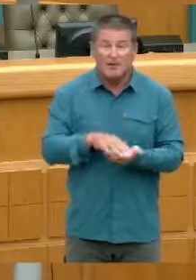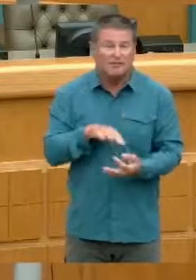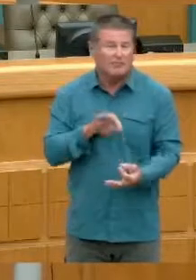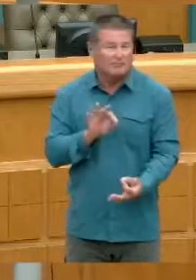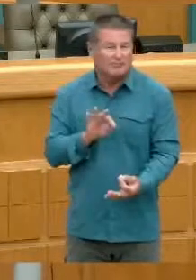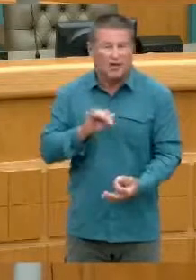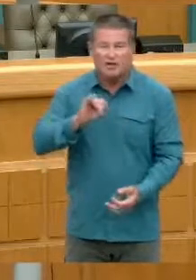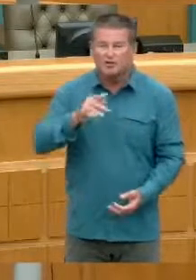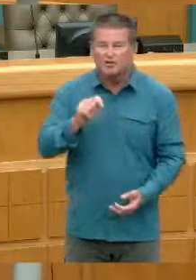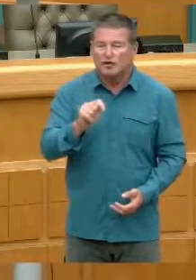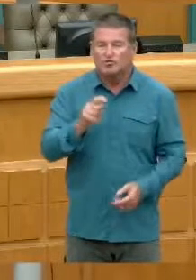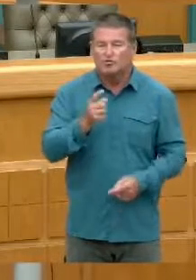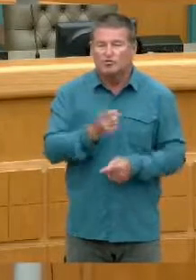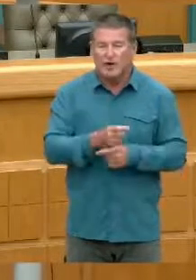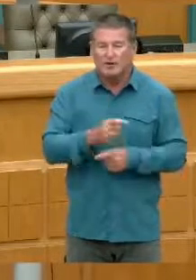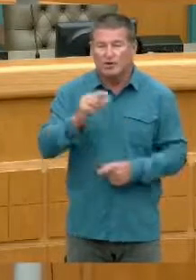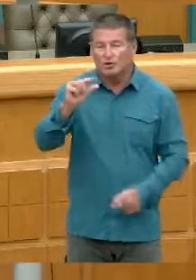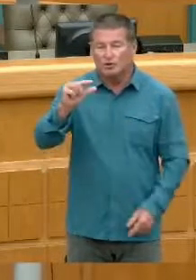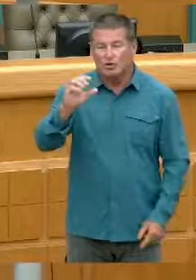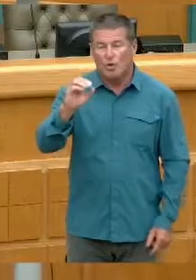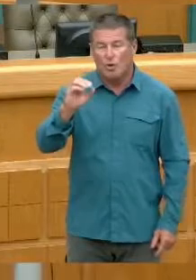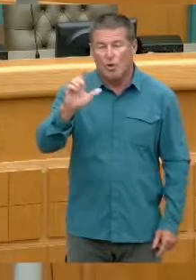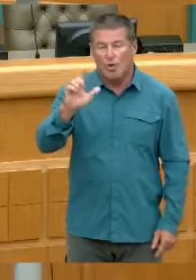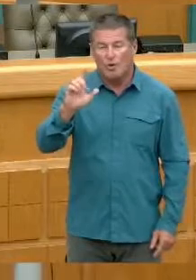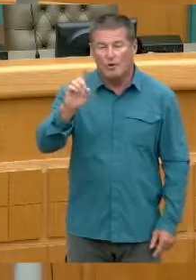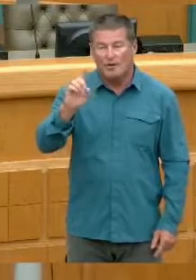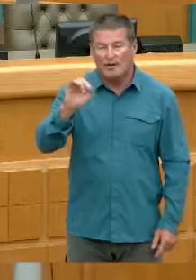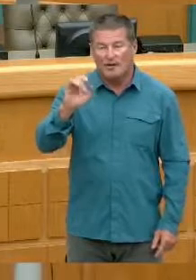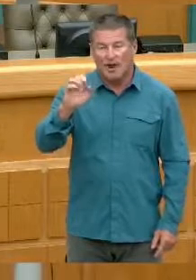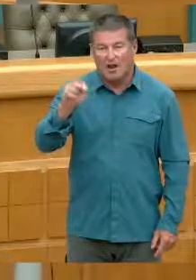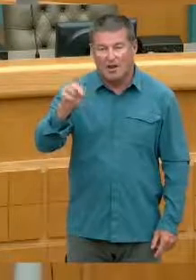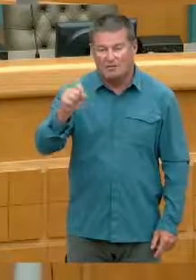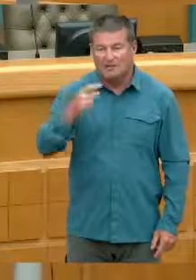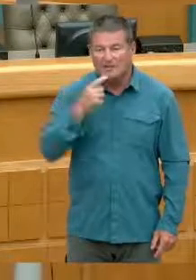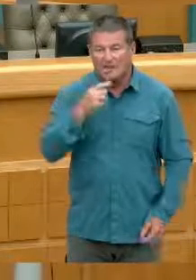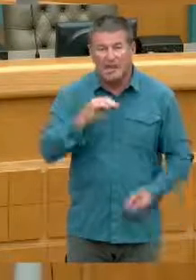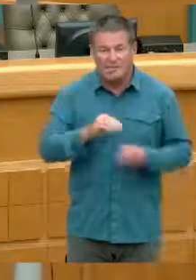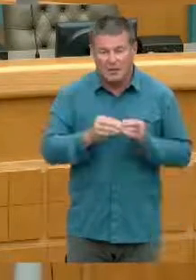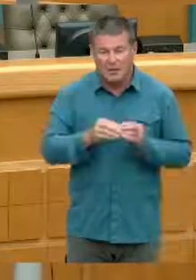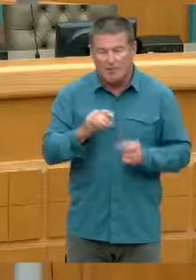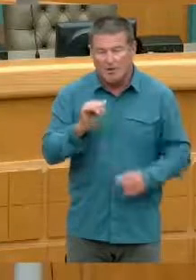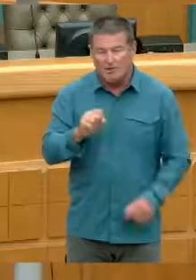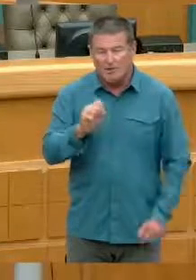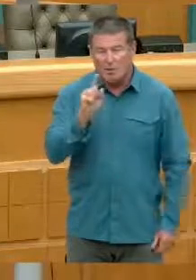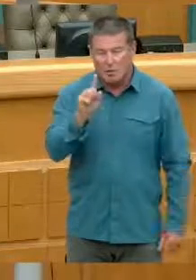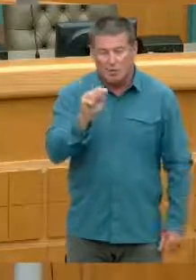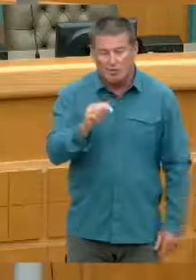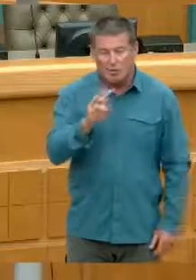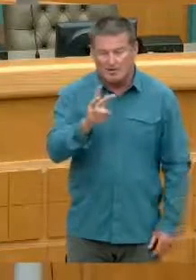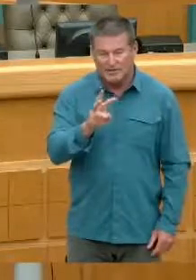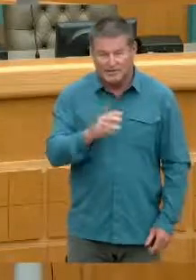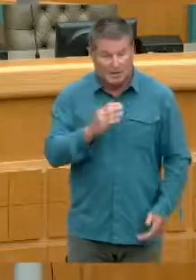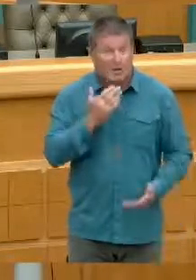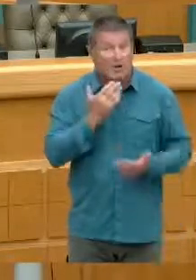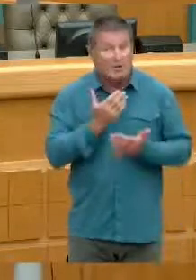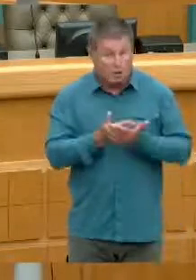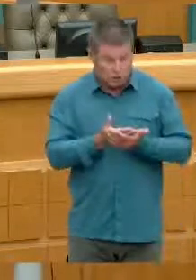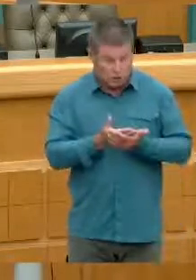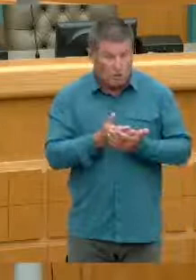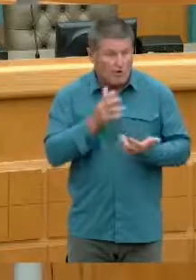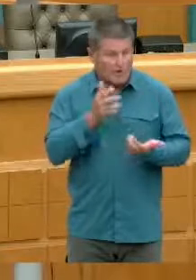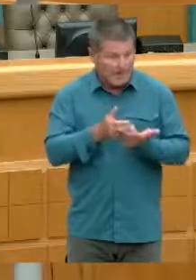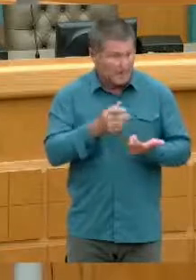which estimates at a transmission rate of 1.6. We have an extremely good fit to the